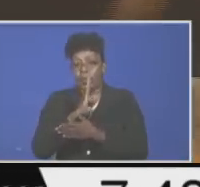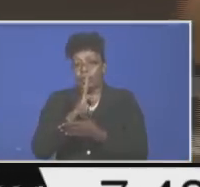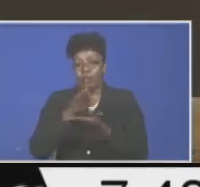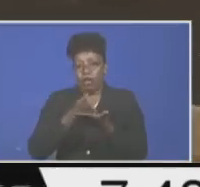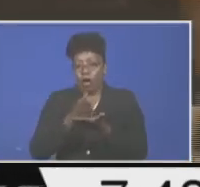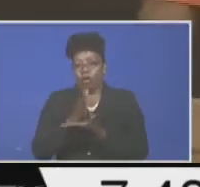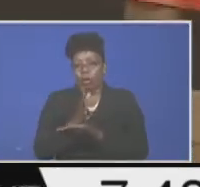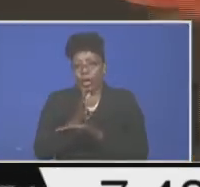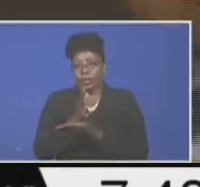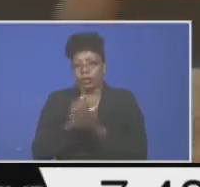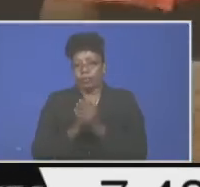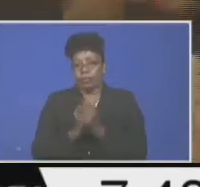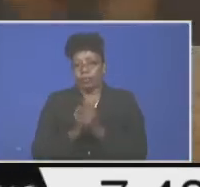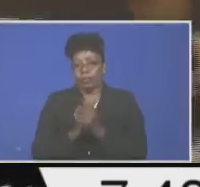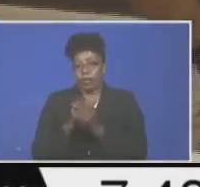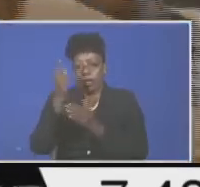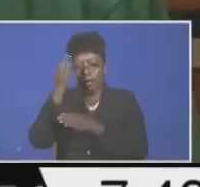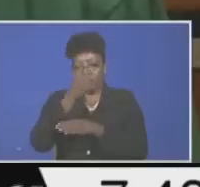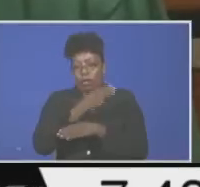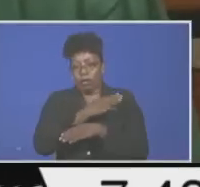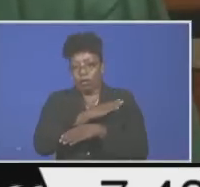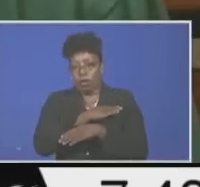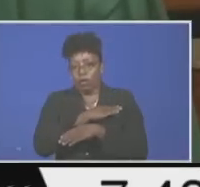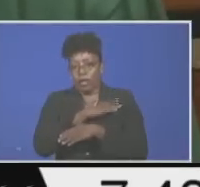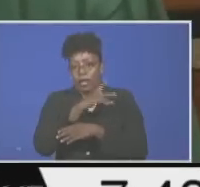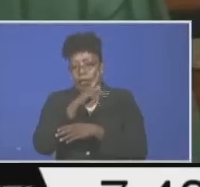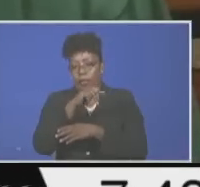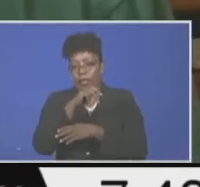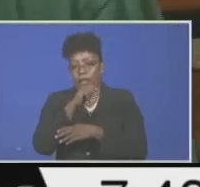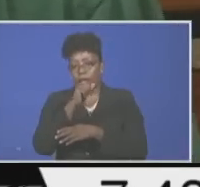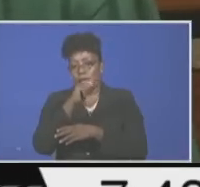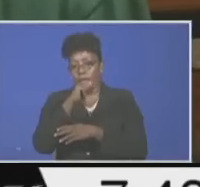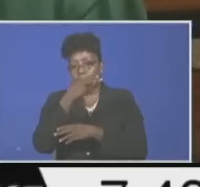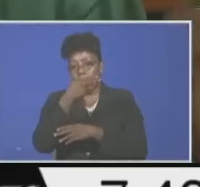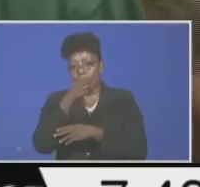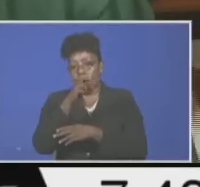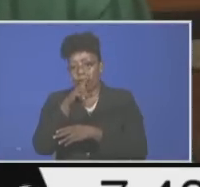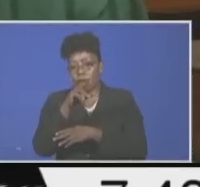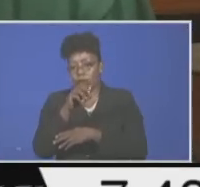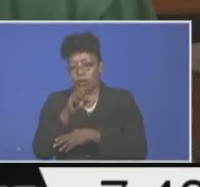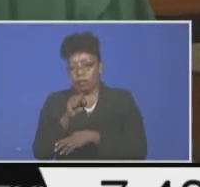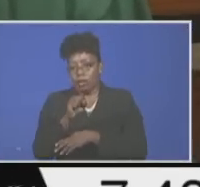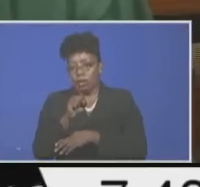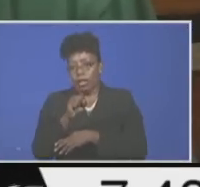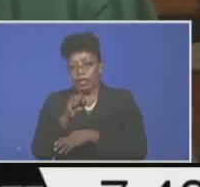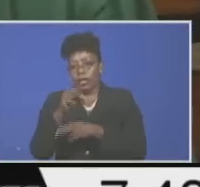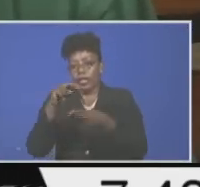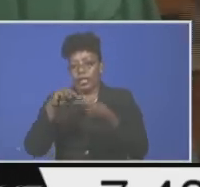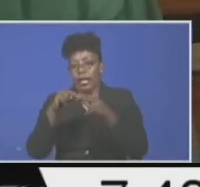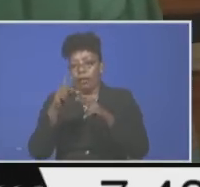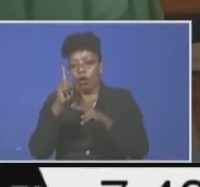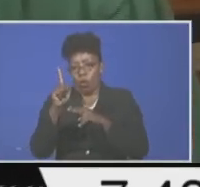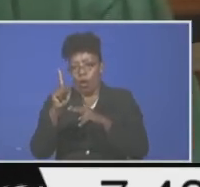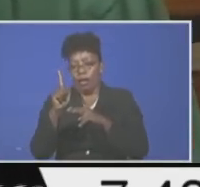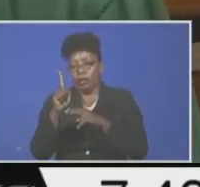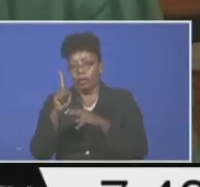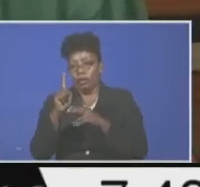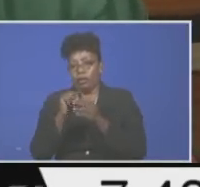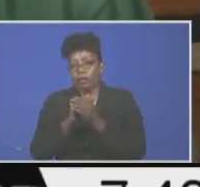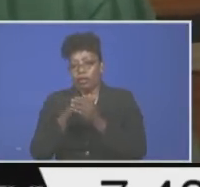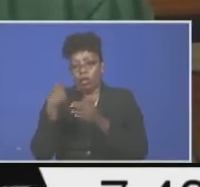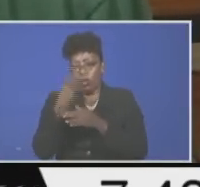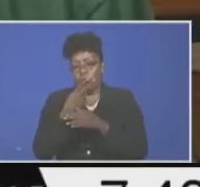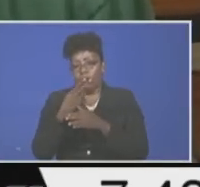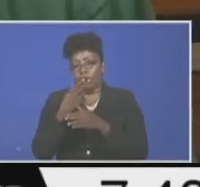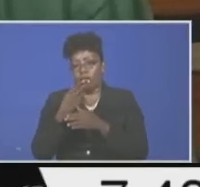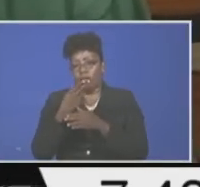beat. I think the Glastonbury Panthers, right now they can stay the number. They're sitting in the number 1 spot. We should be about 2nd or 3rd